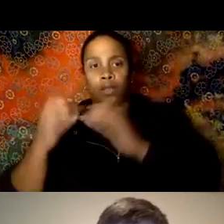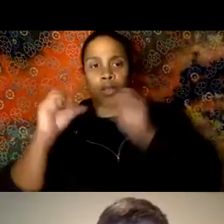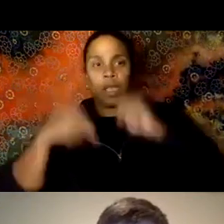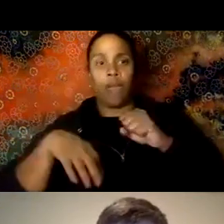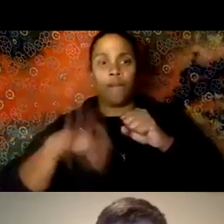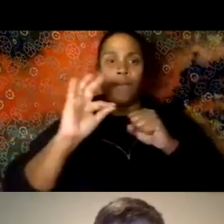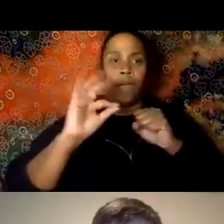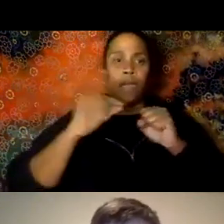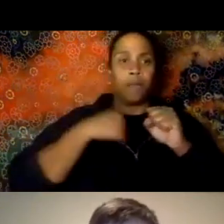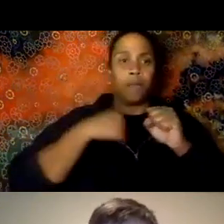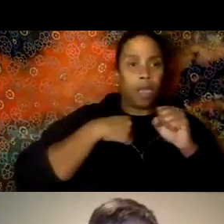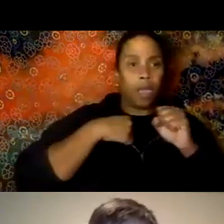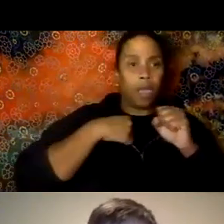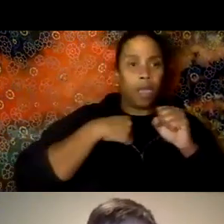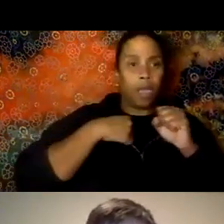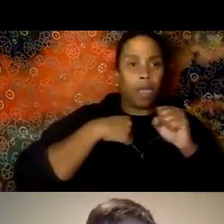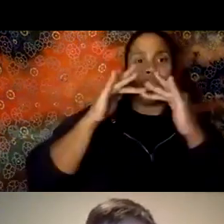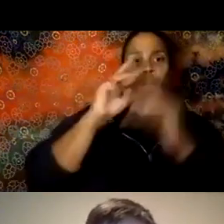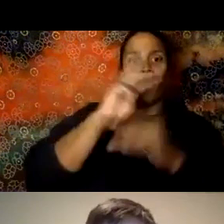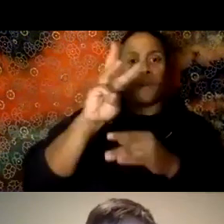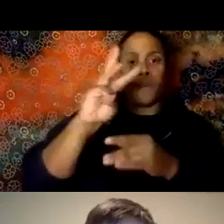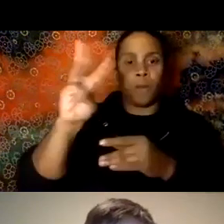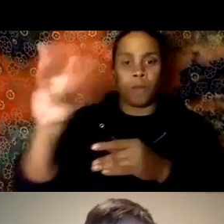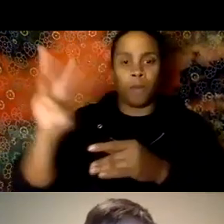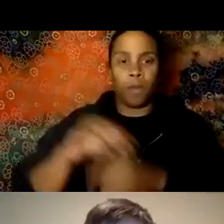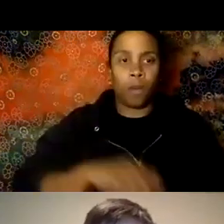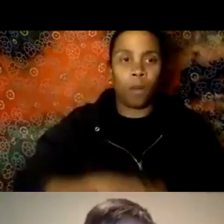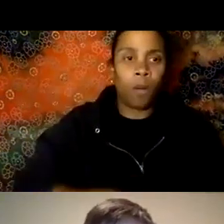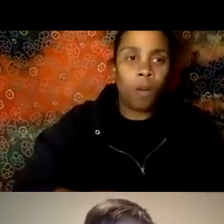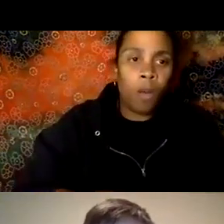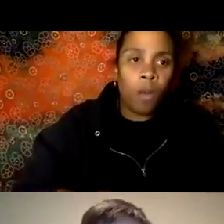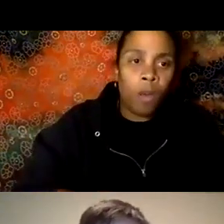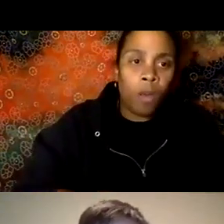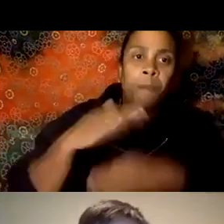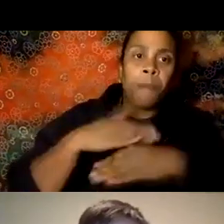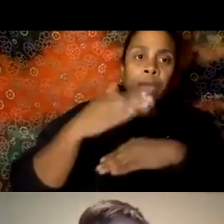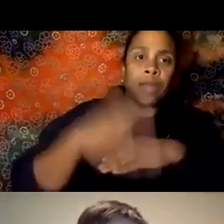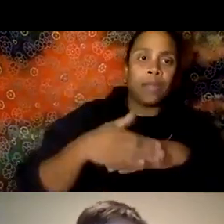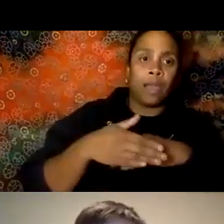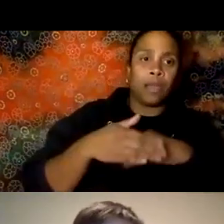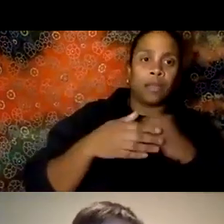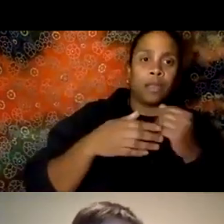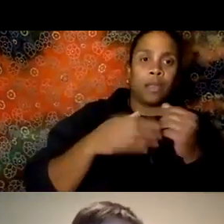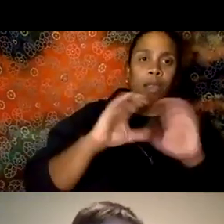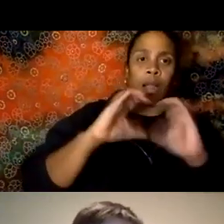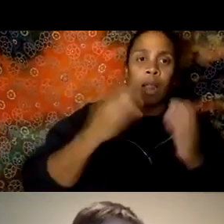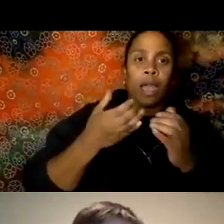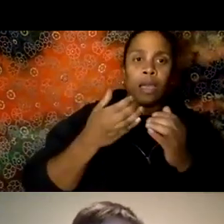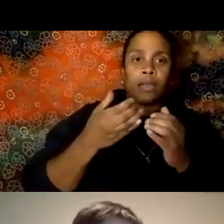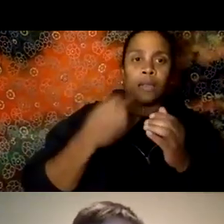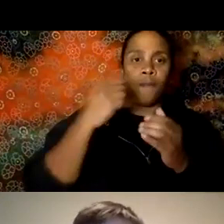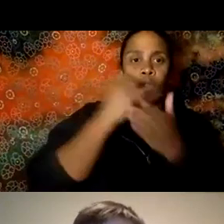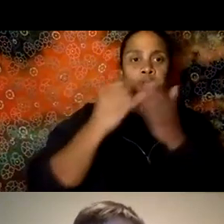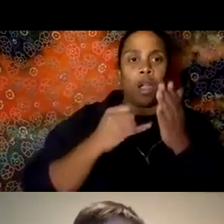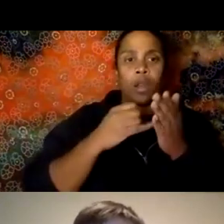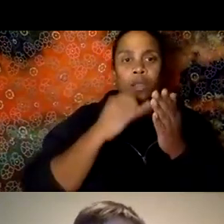galacticashley.com. And since we're talking about creativity, my next galactic guided intensive is actually for artists and creatives, and it